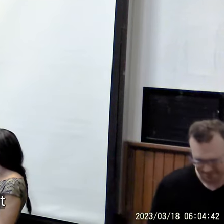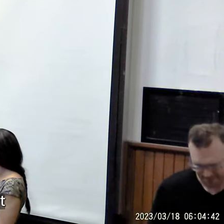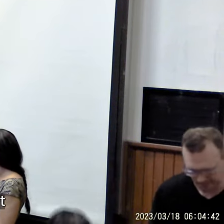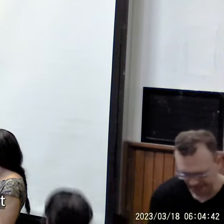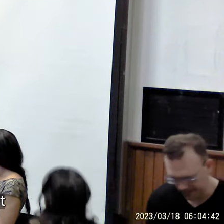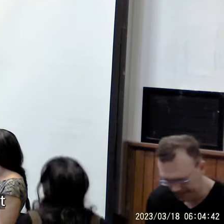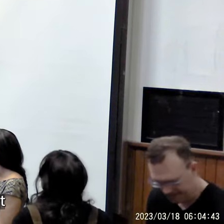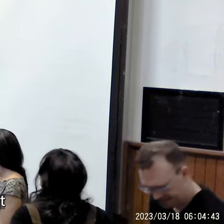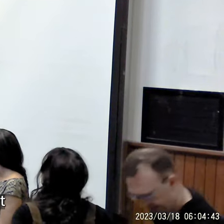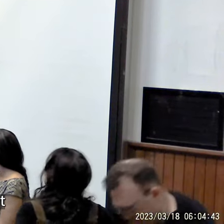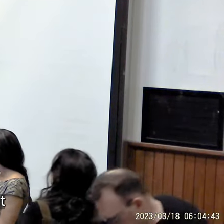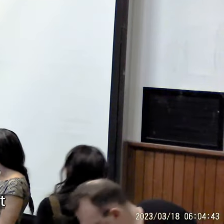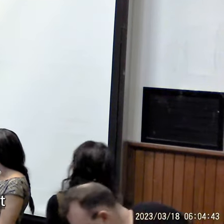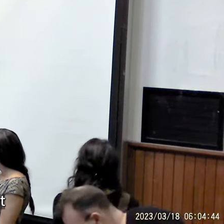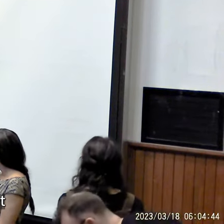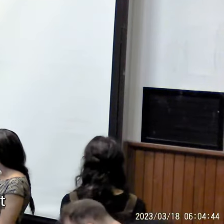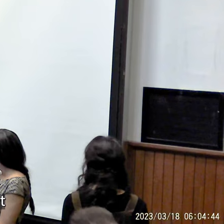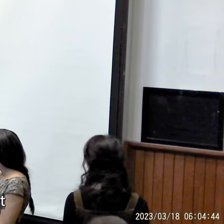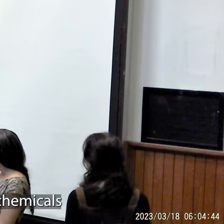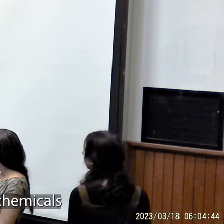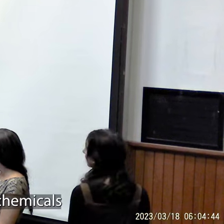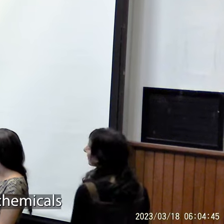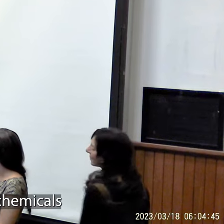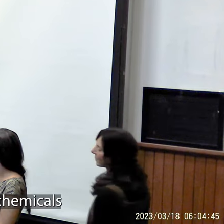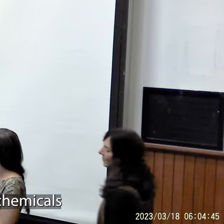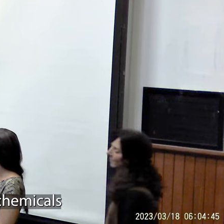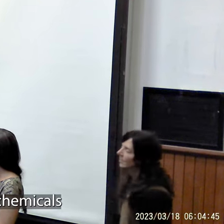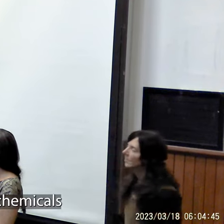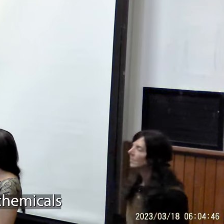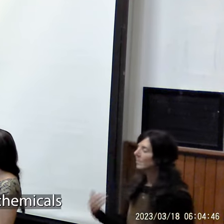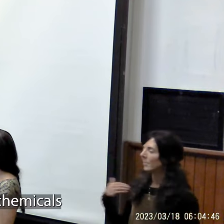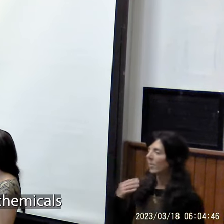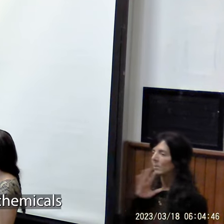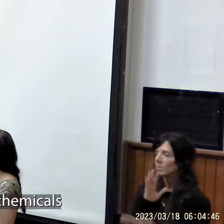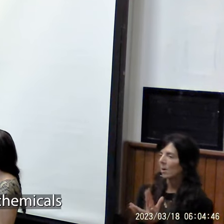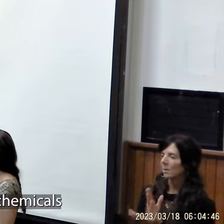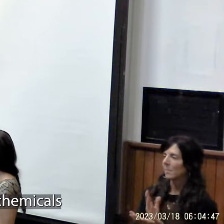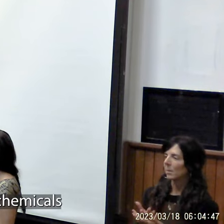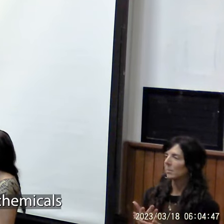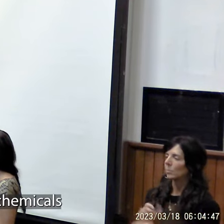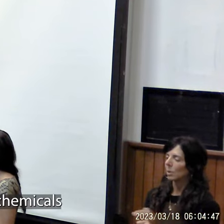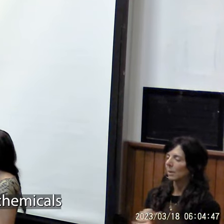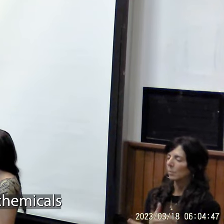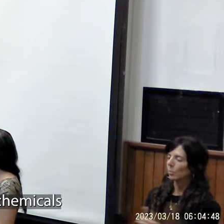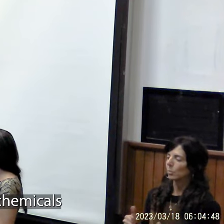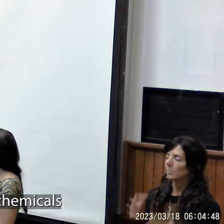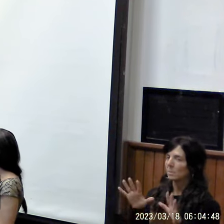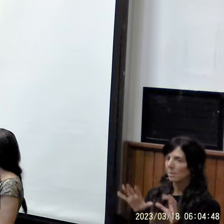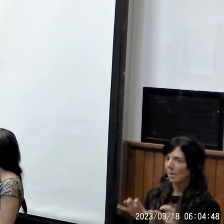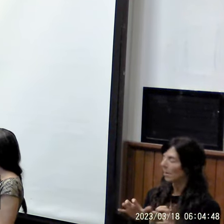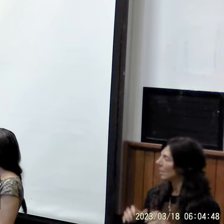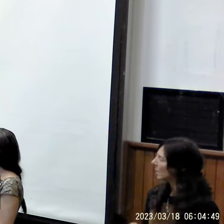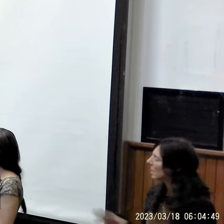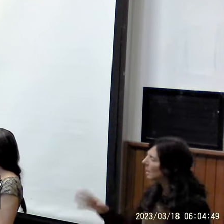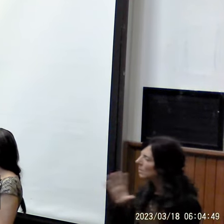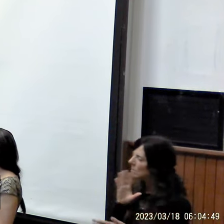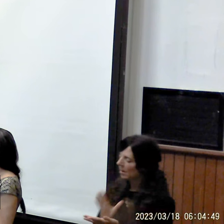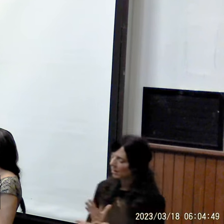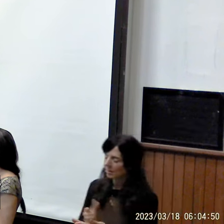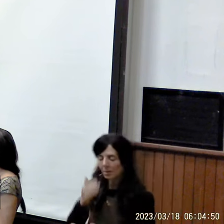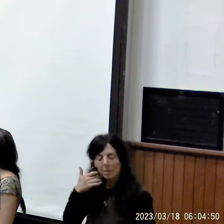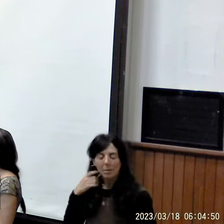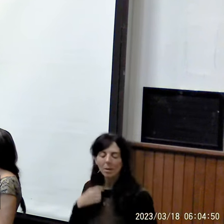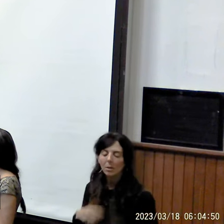you did talk about in the dark room and working with the chemical. Yes. I think you talk about, well,